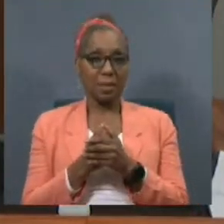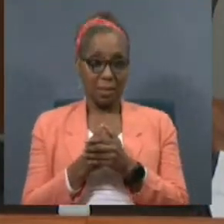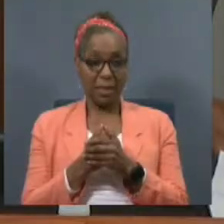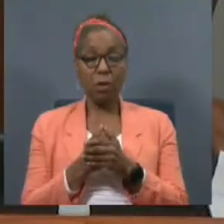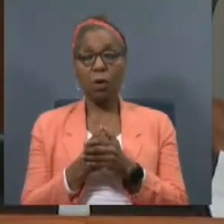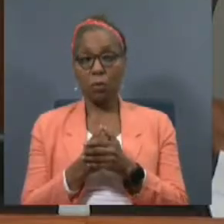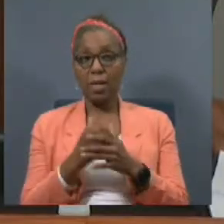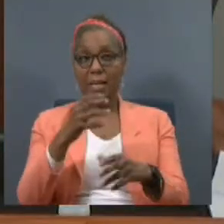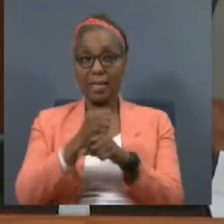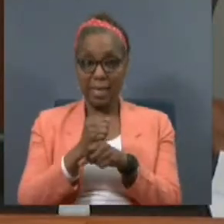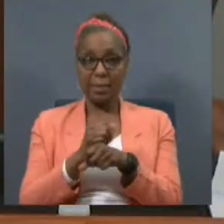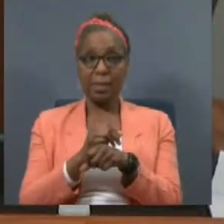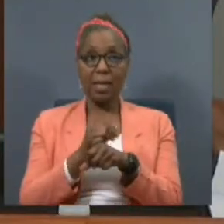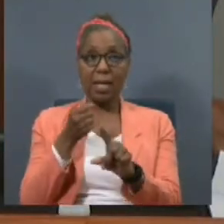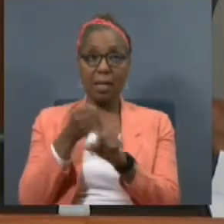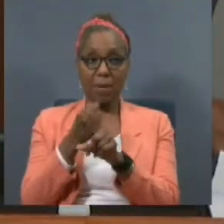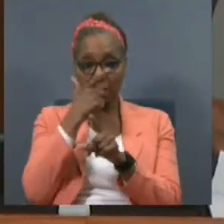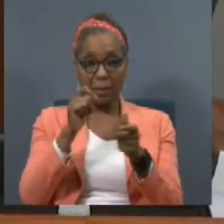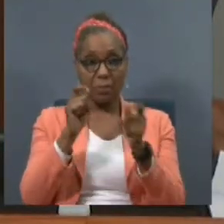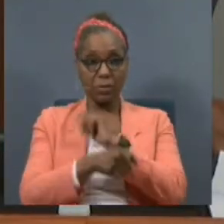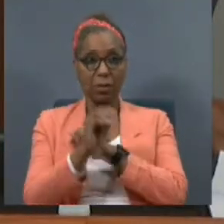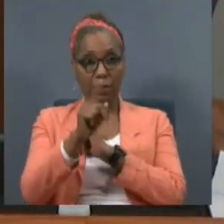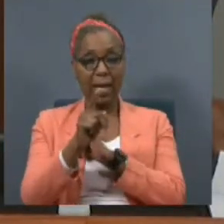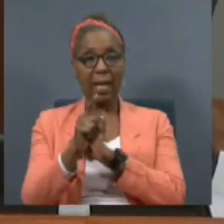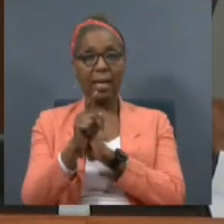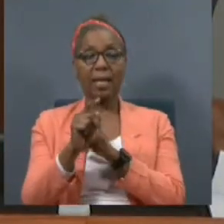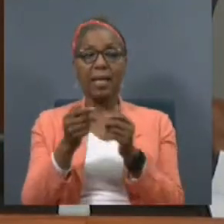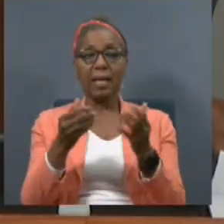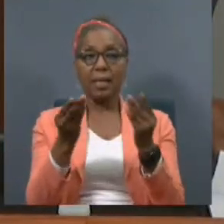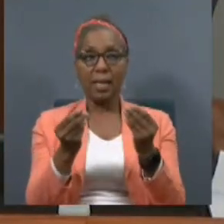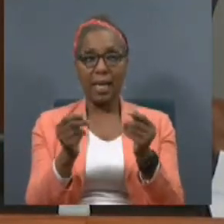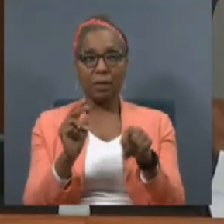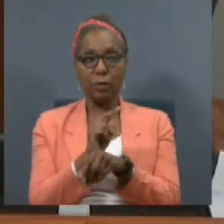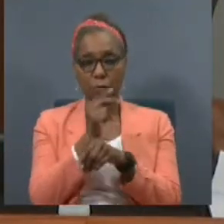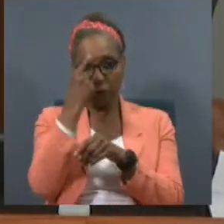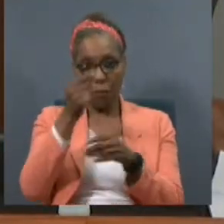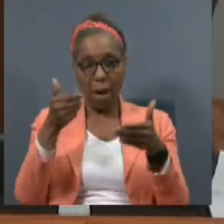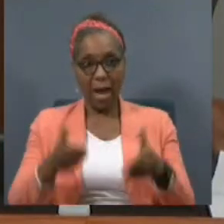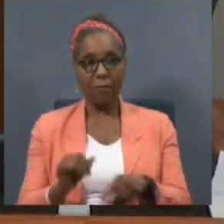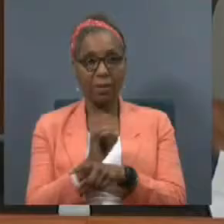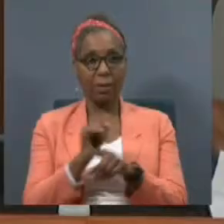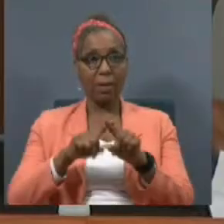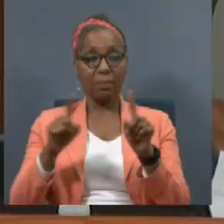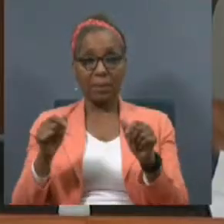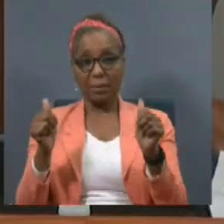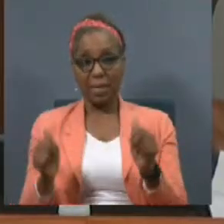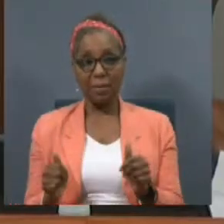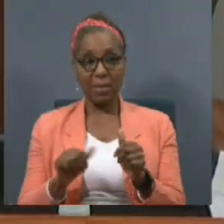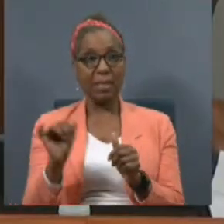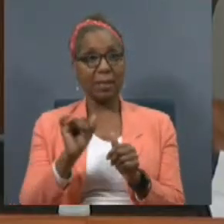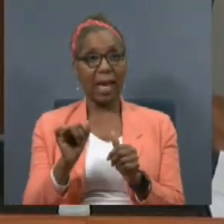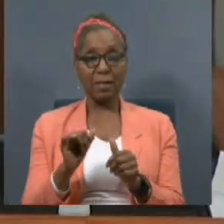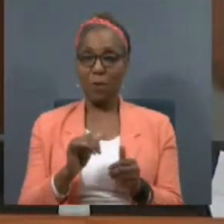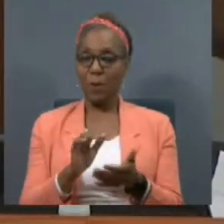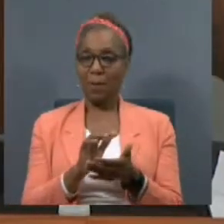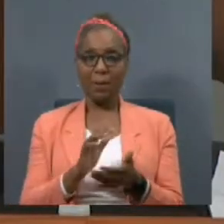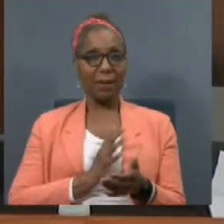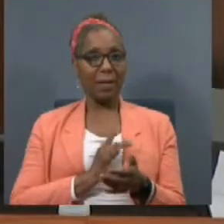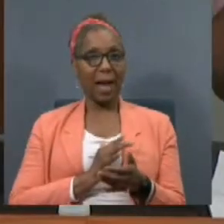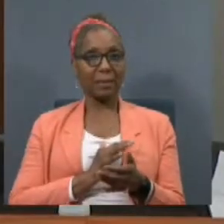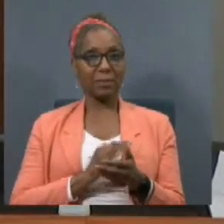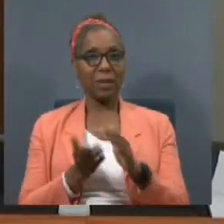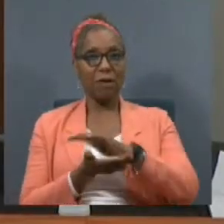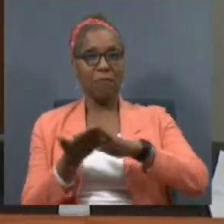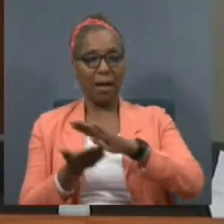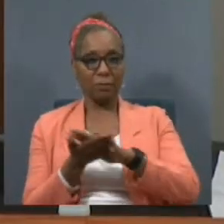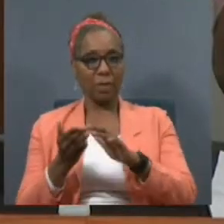before, I realize this is land used for heavy industrial, but heavy industrial, everything from a nice little factory that's